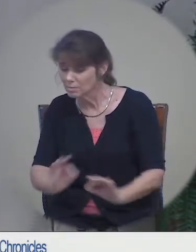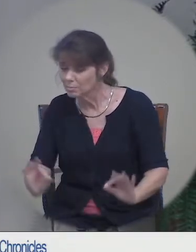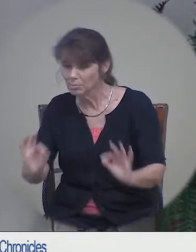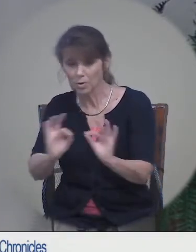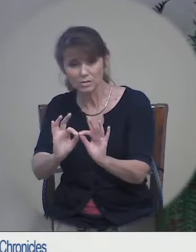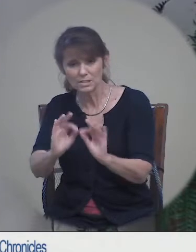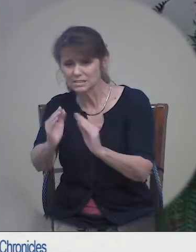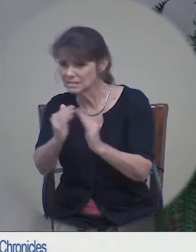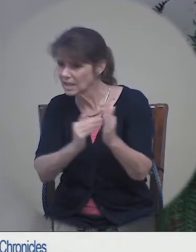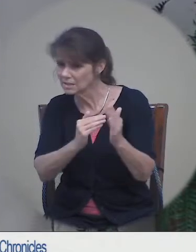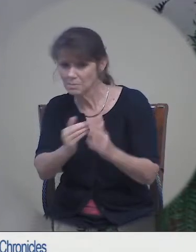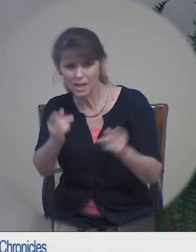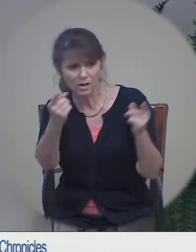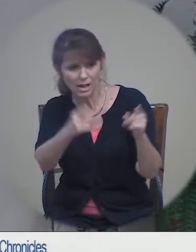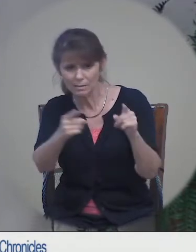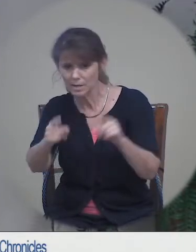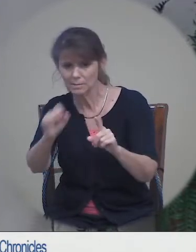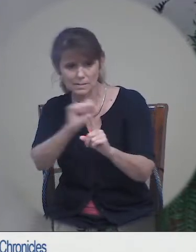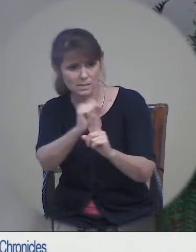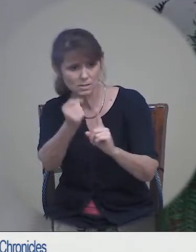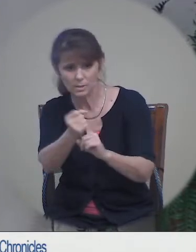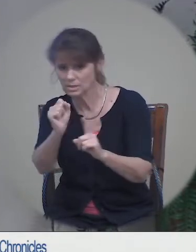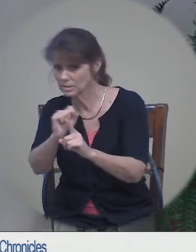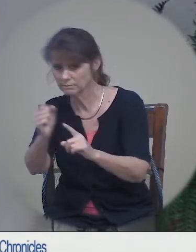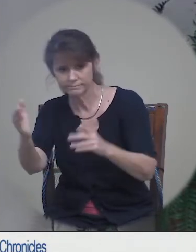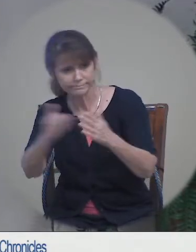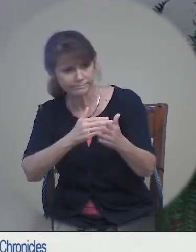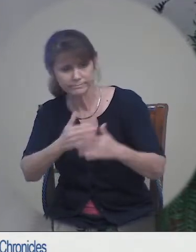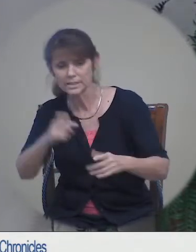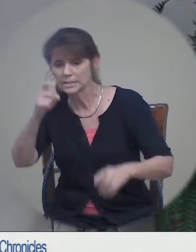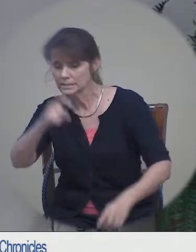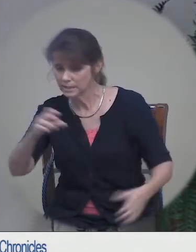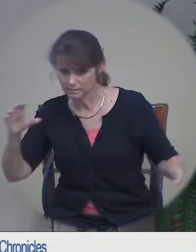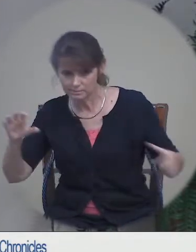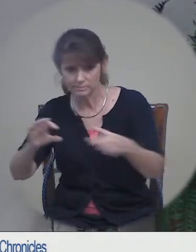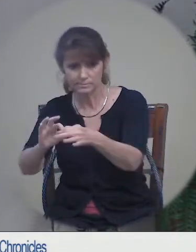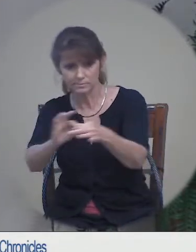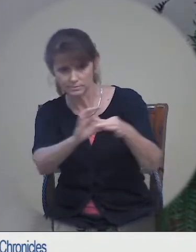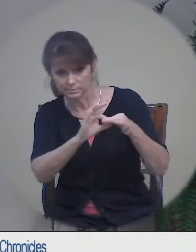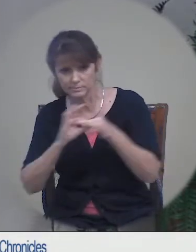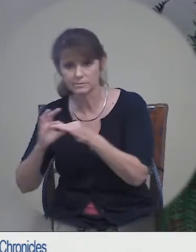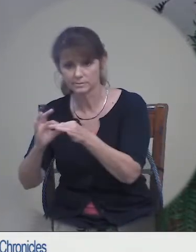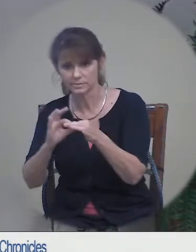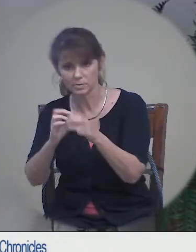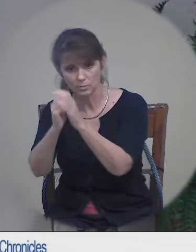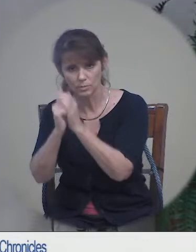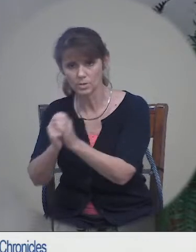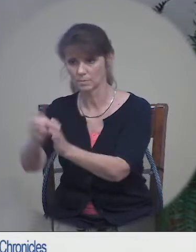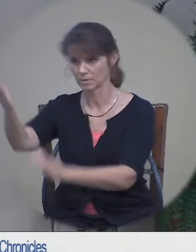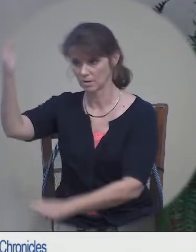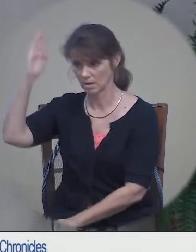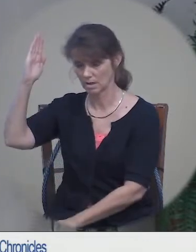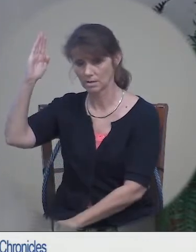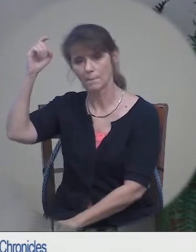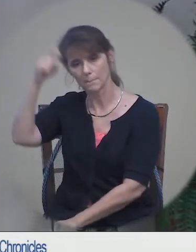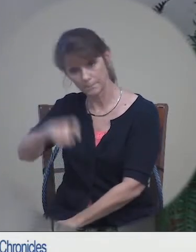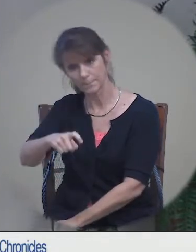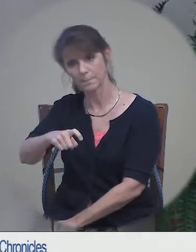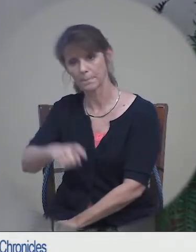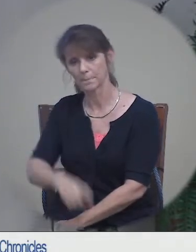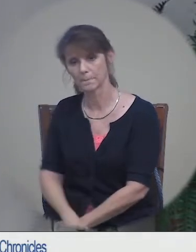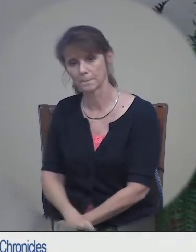going on behind us. We're brethren. We need to come together and offer worship to God. I think this is a call